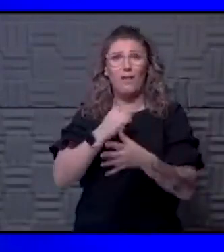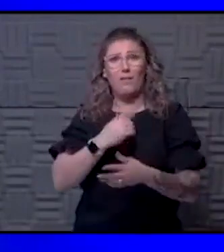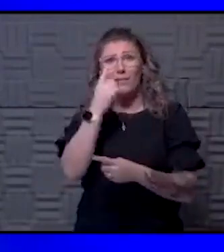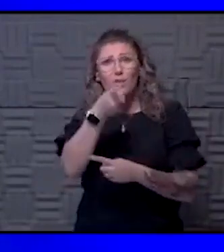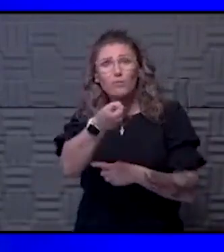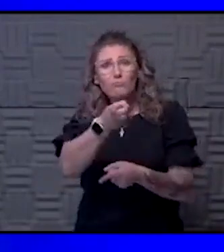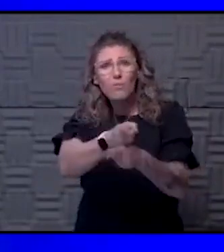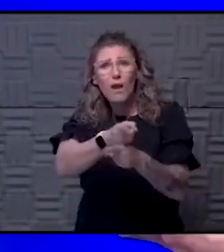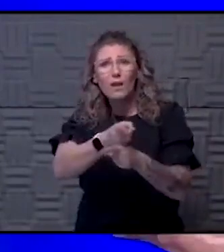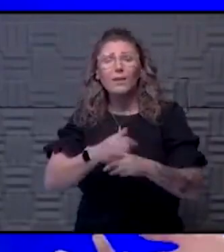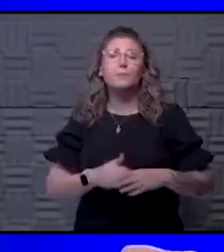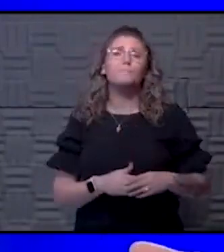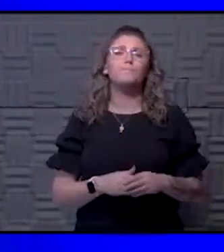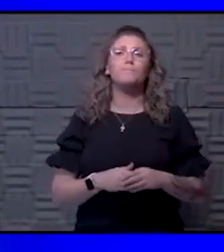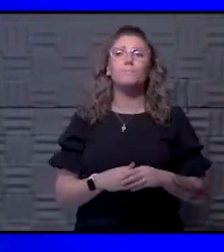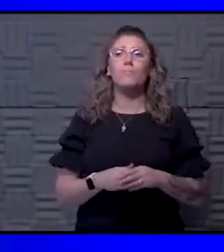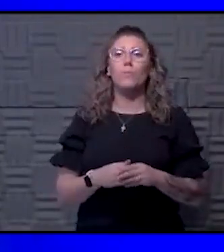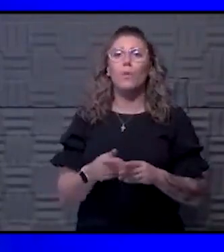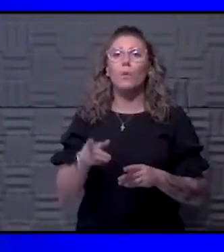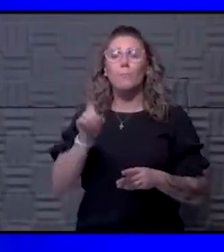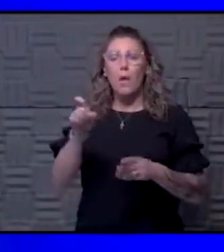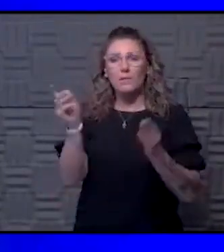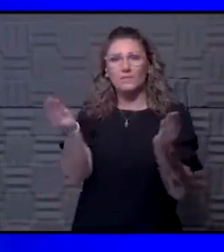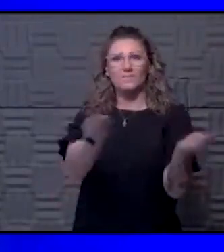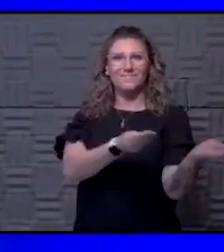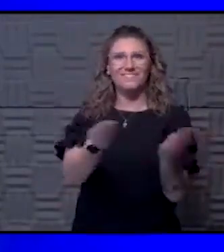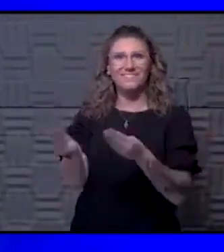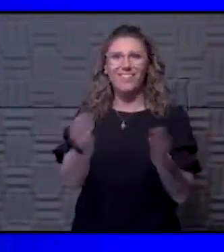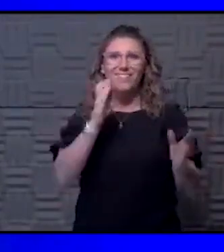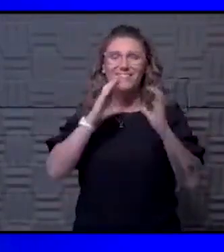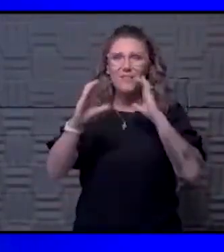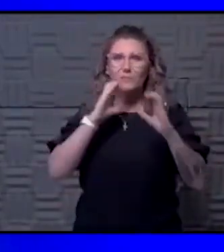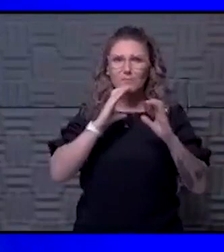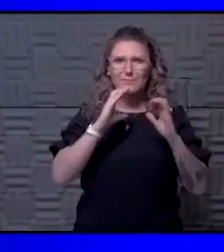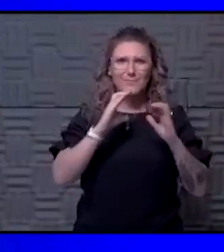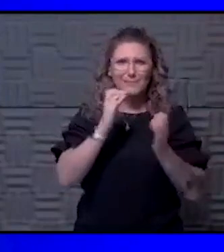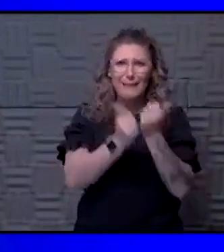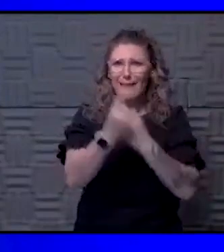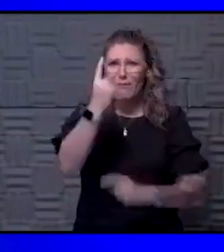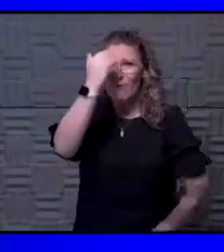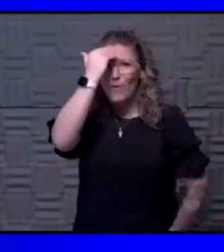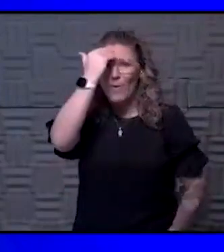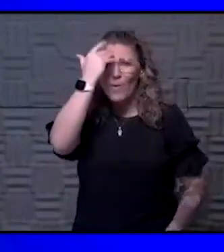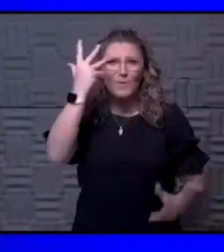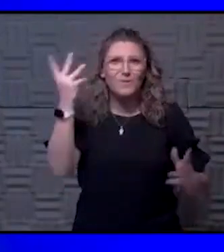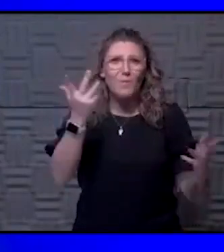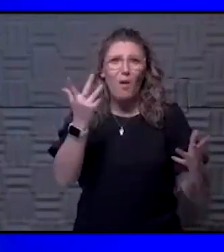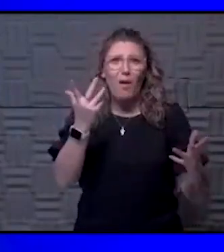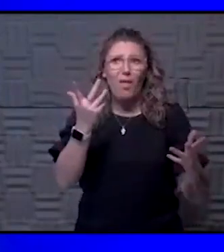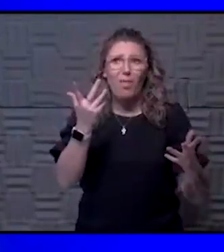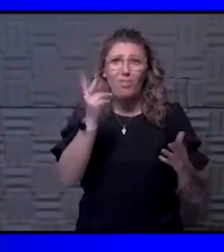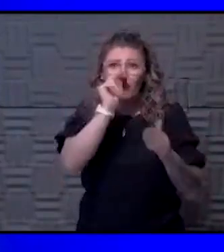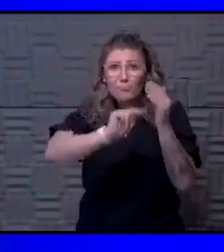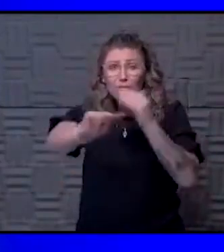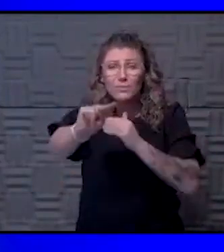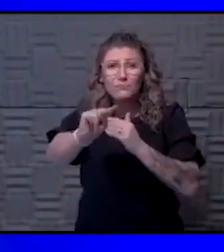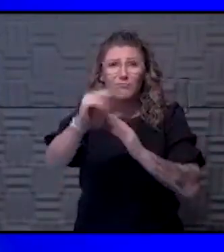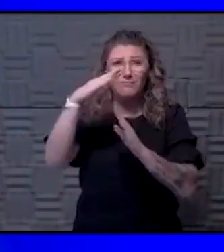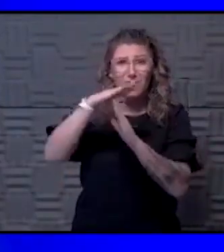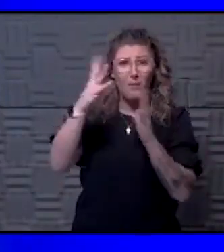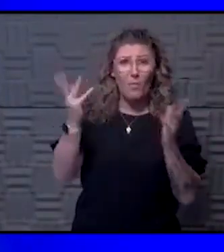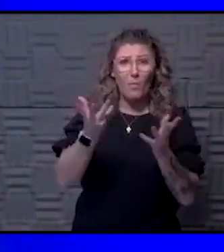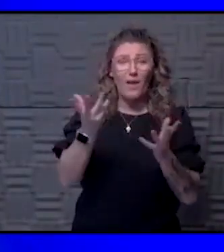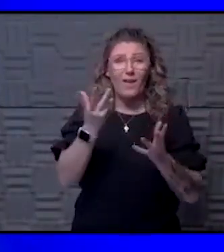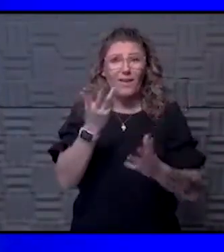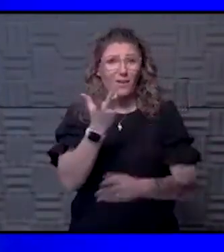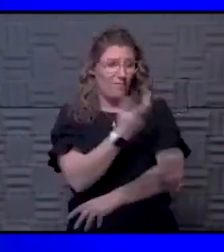have to facilitate those conversations because I think we all know that really the number one predictor of whether somebody gets vaccinated is